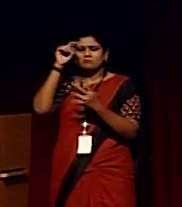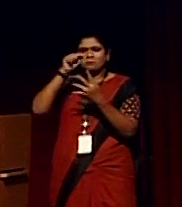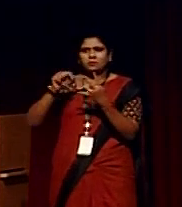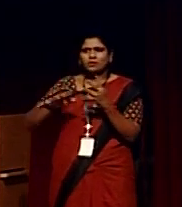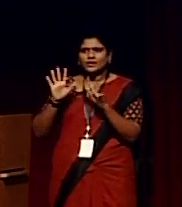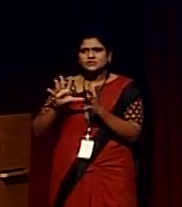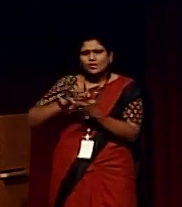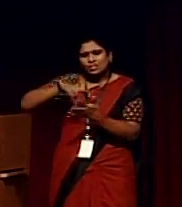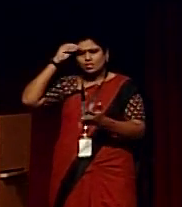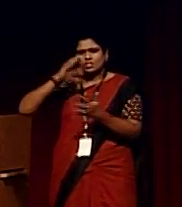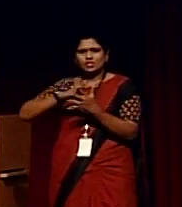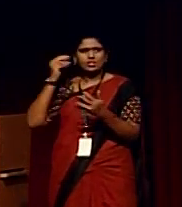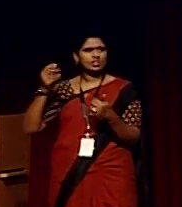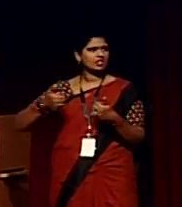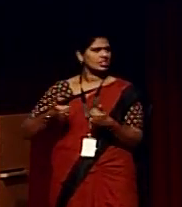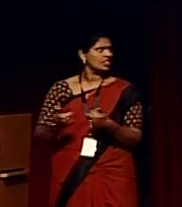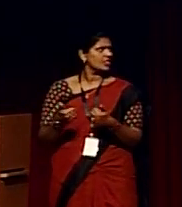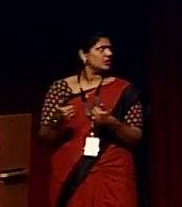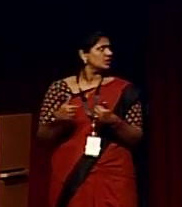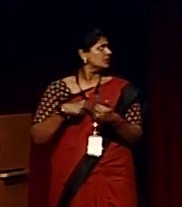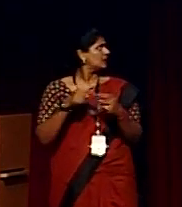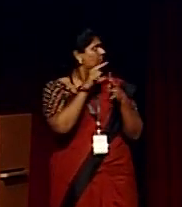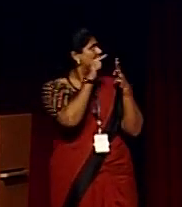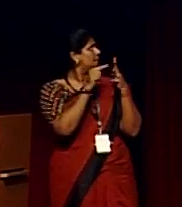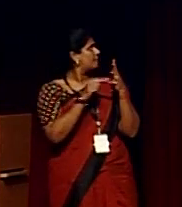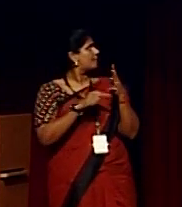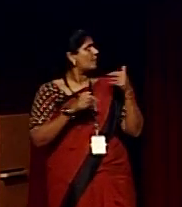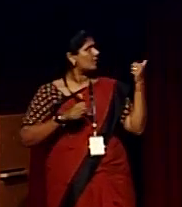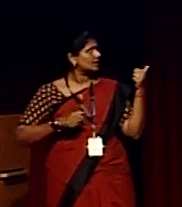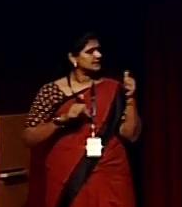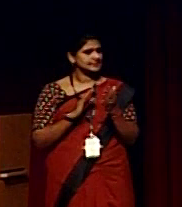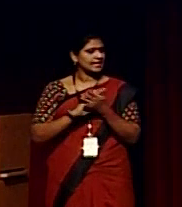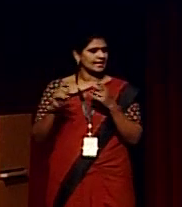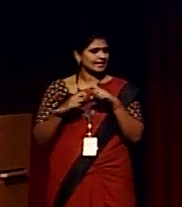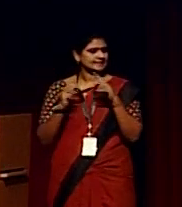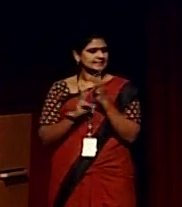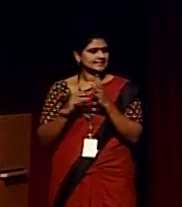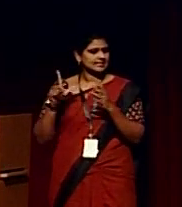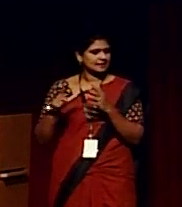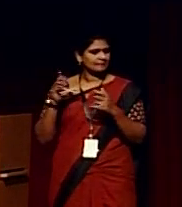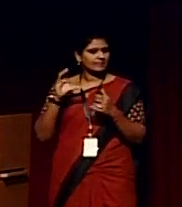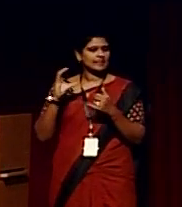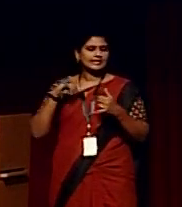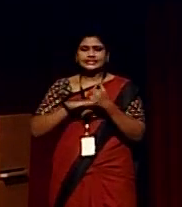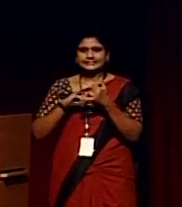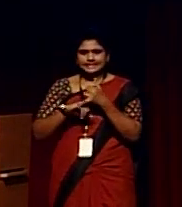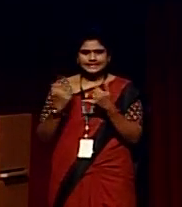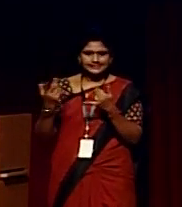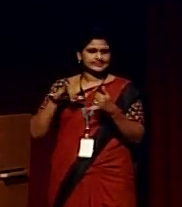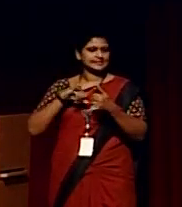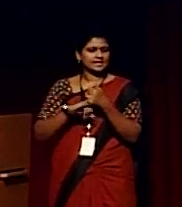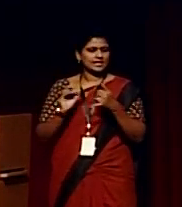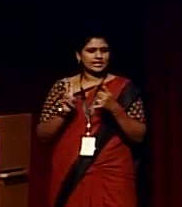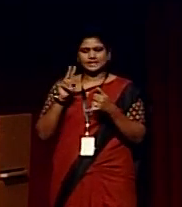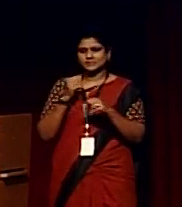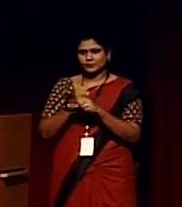the scalable vector graphics, the ARIA that exists in order to make STEM accessible. And thereby, and would like